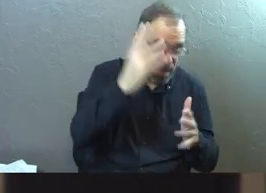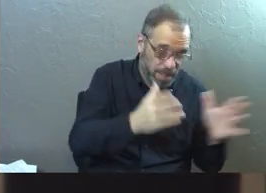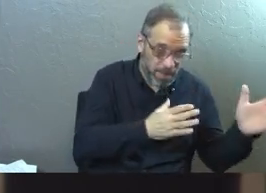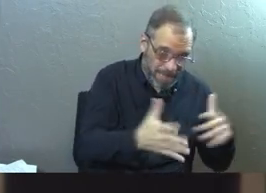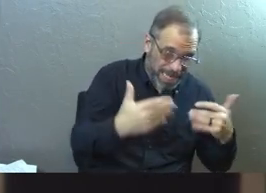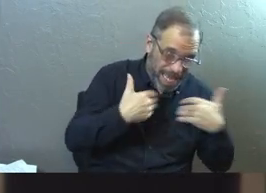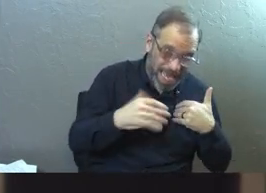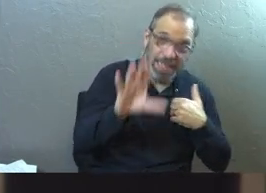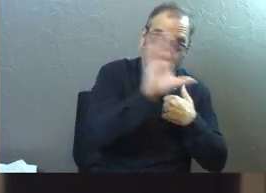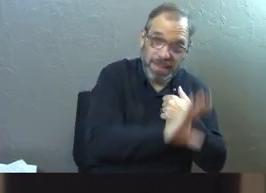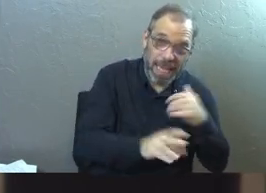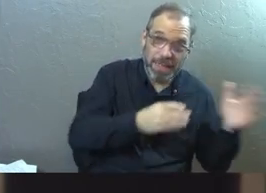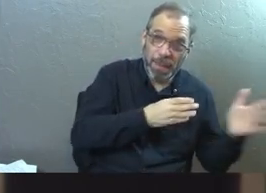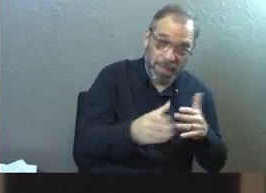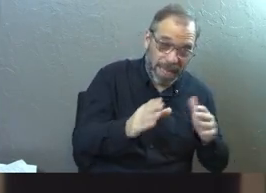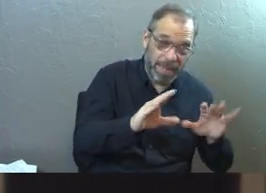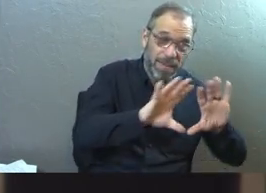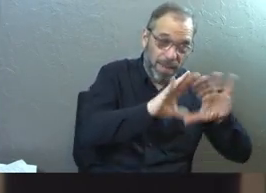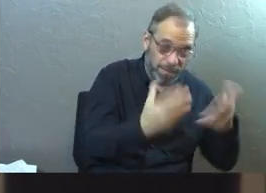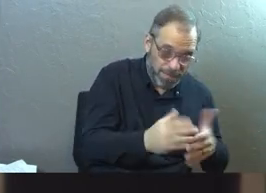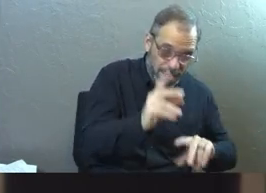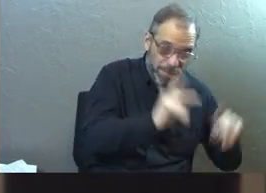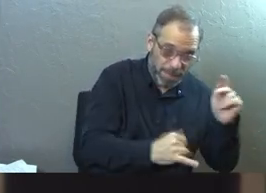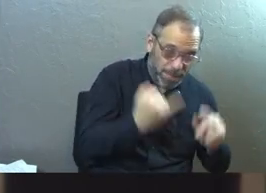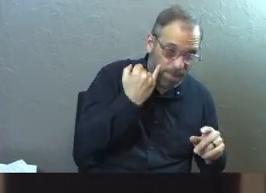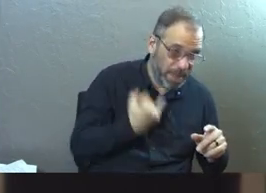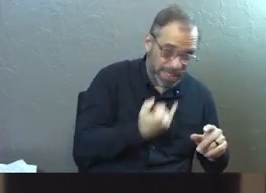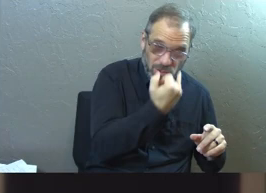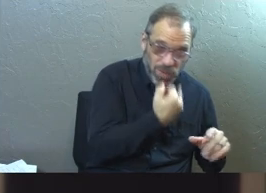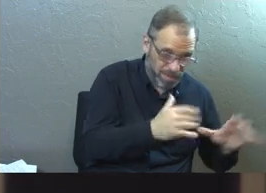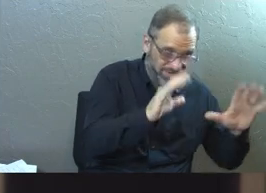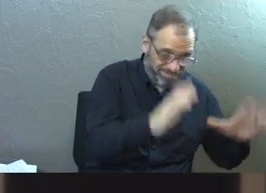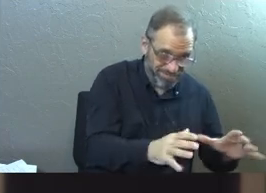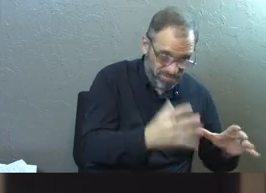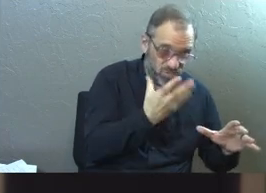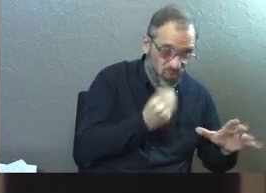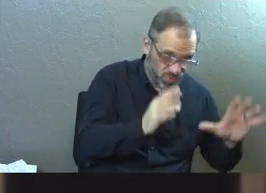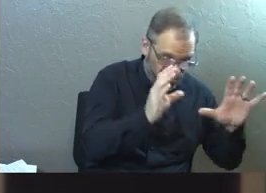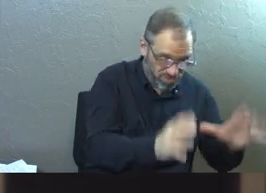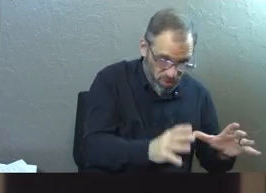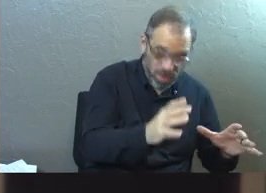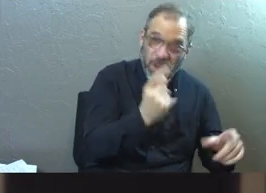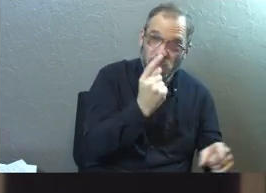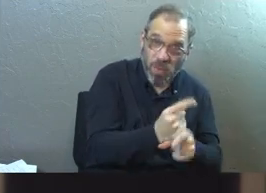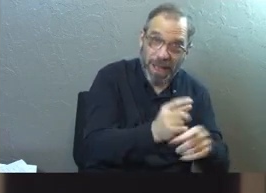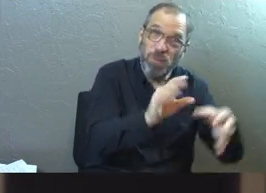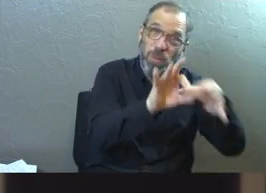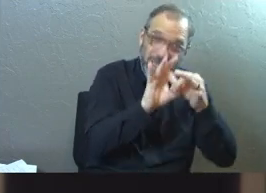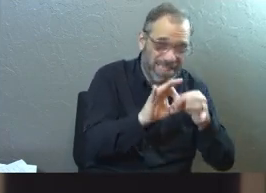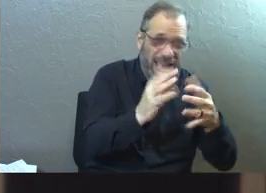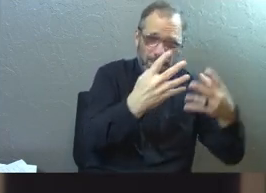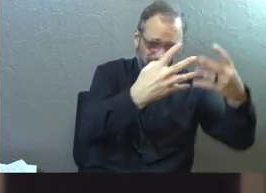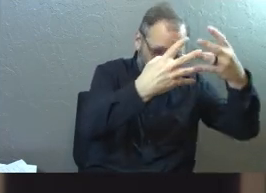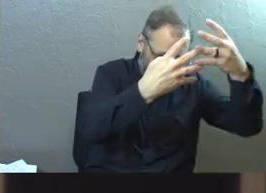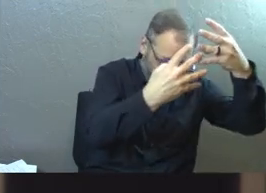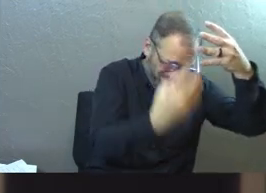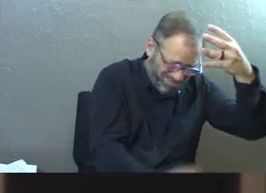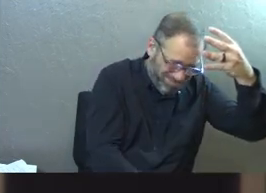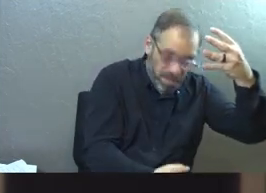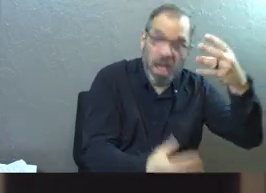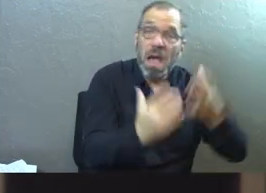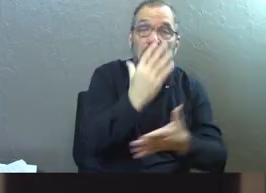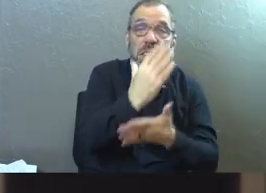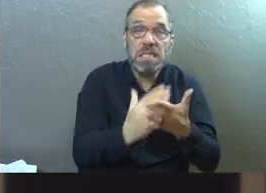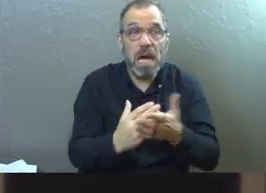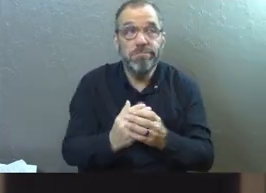had a plan and he's protecting that plan. He's protecting his people. He's providing for them. He's doing whatever it is that needs to be done so that they can be in right standing with him, all kinds of different reasons. And truthfully,